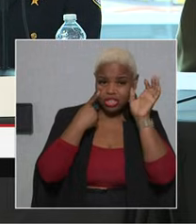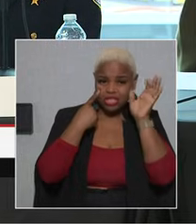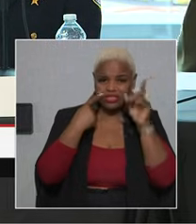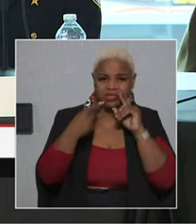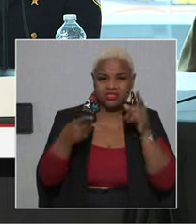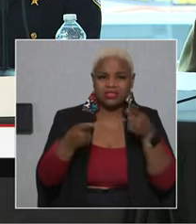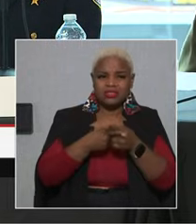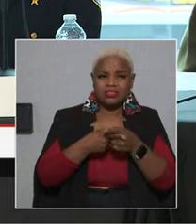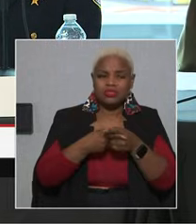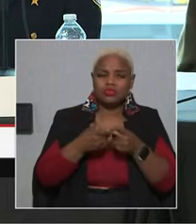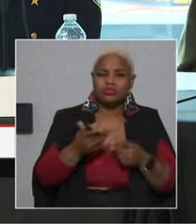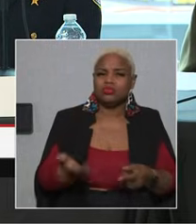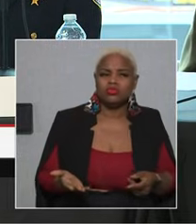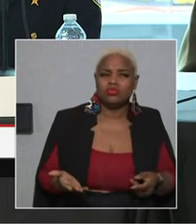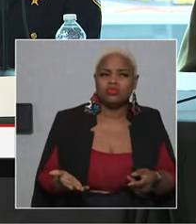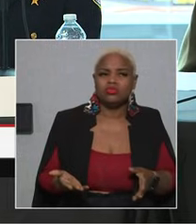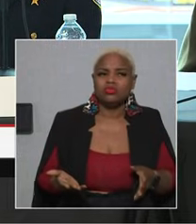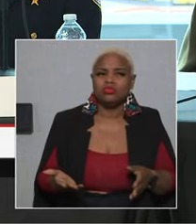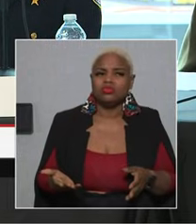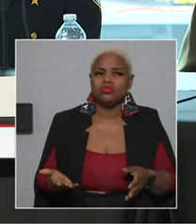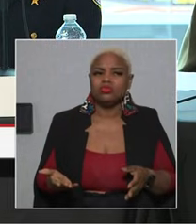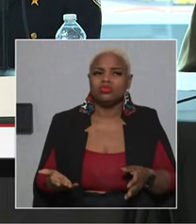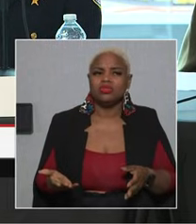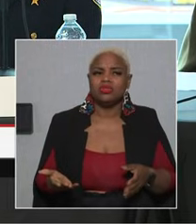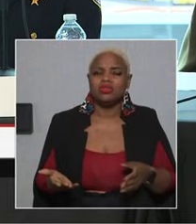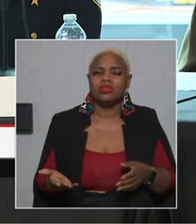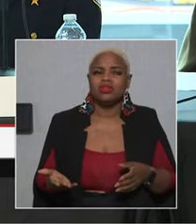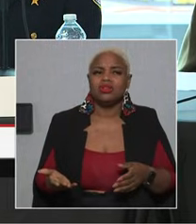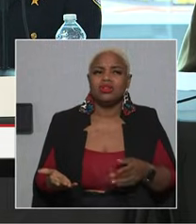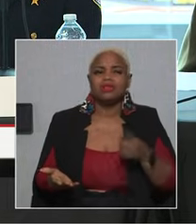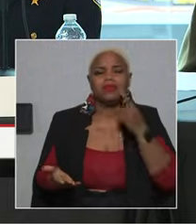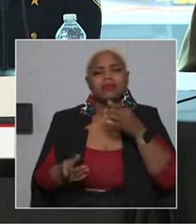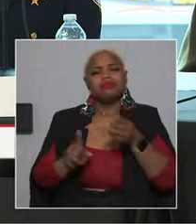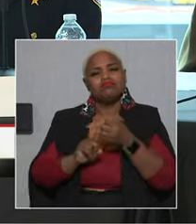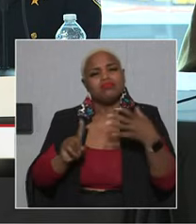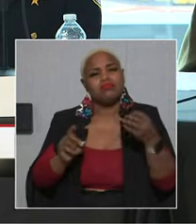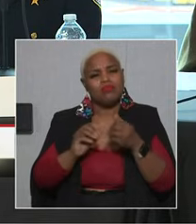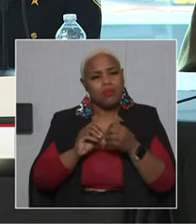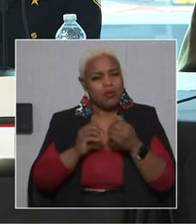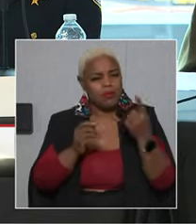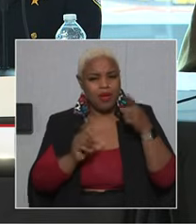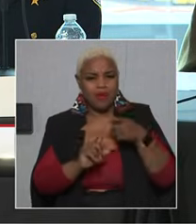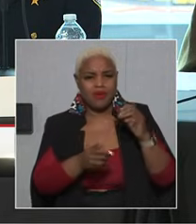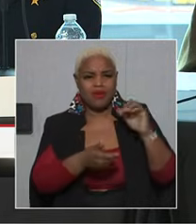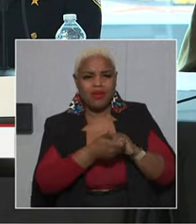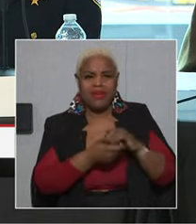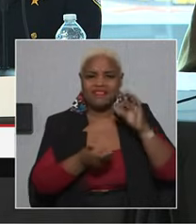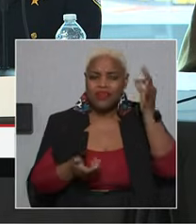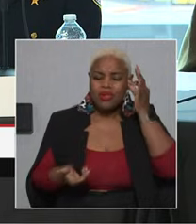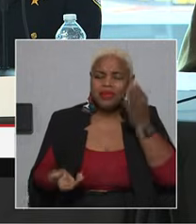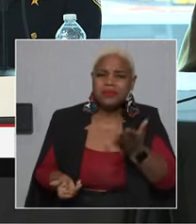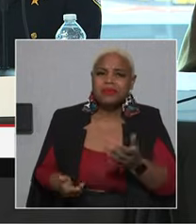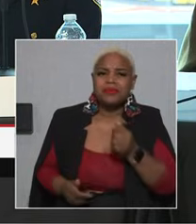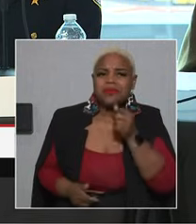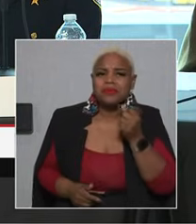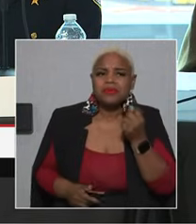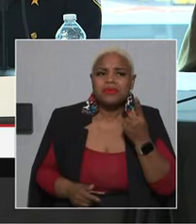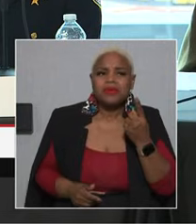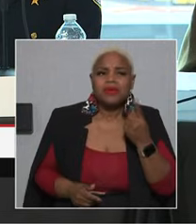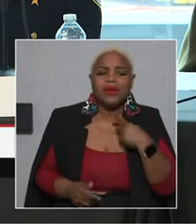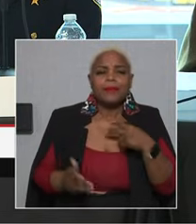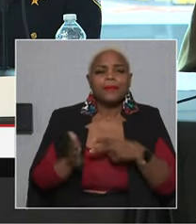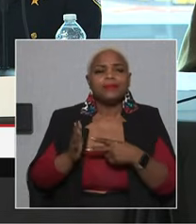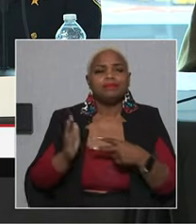the nature of the relationship and how you as chief coming out would have approached it differently, given that,